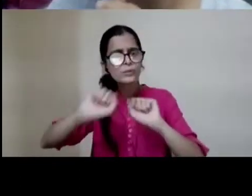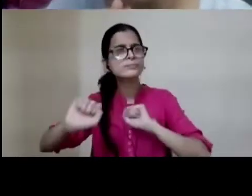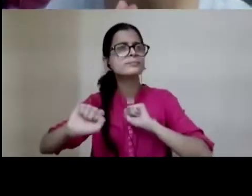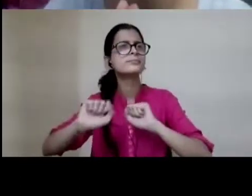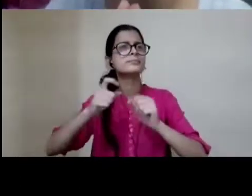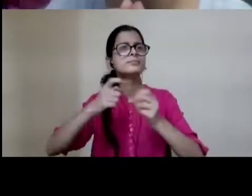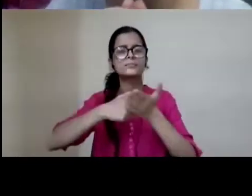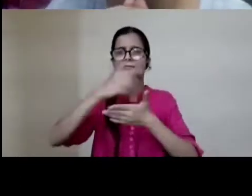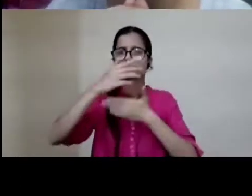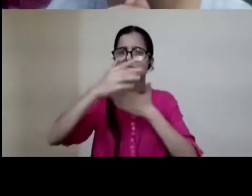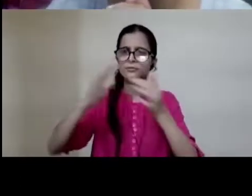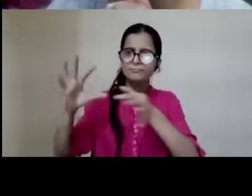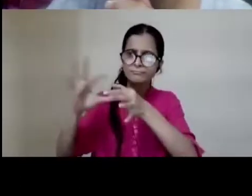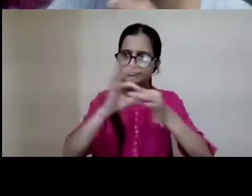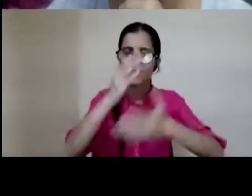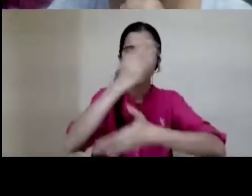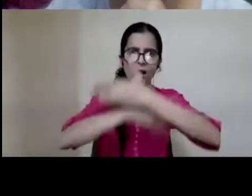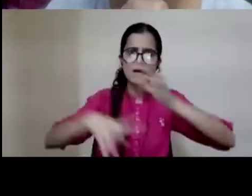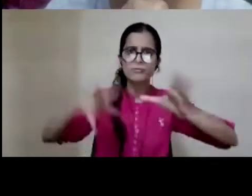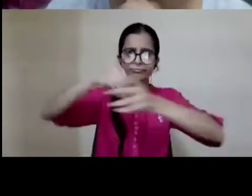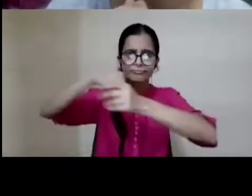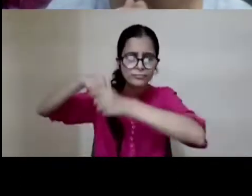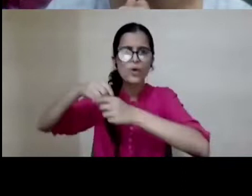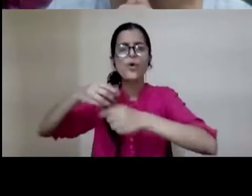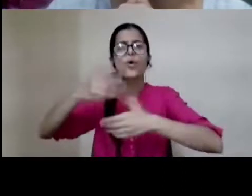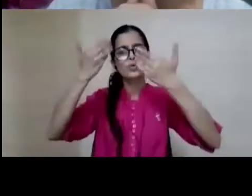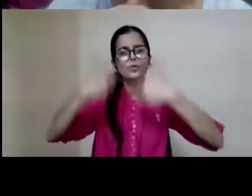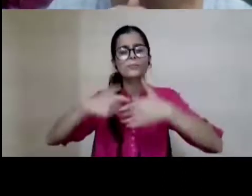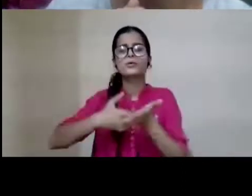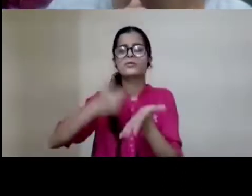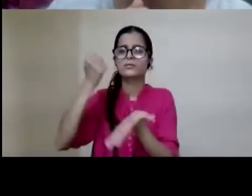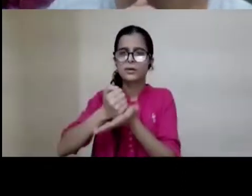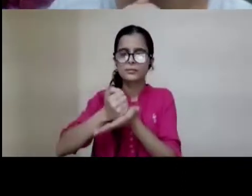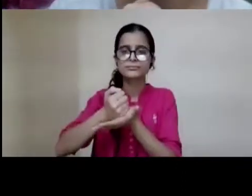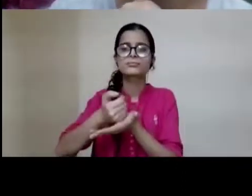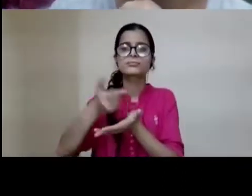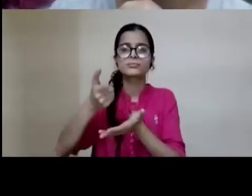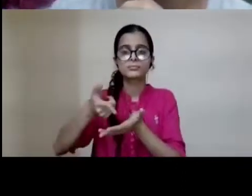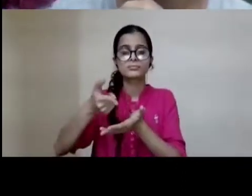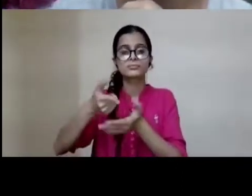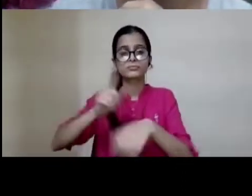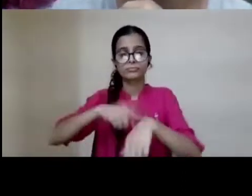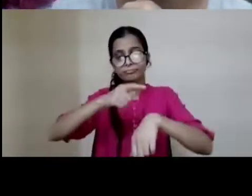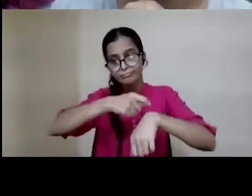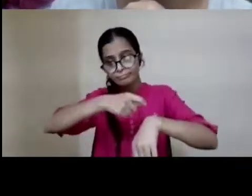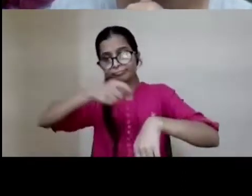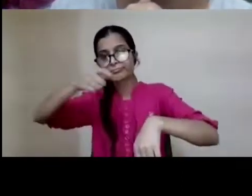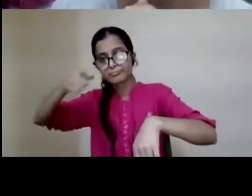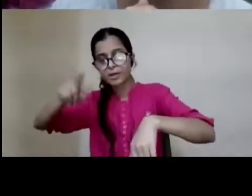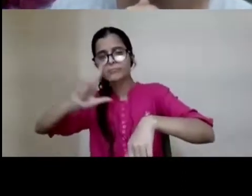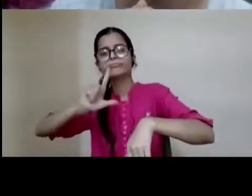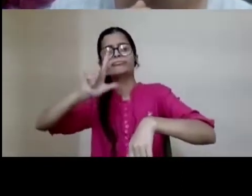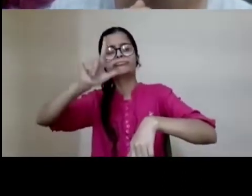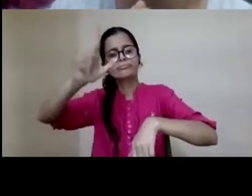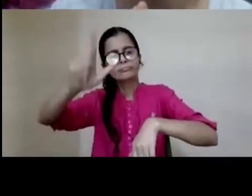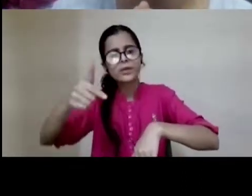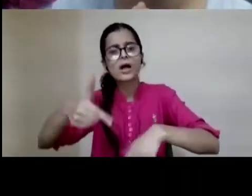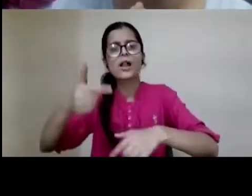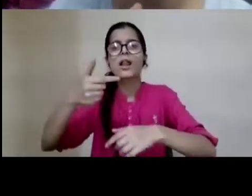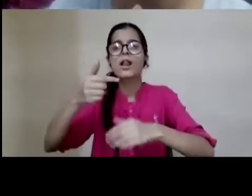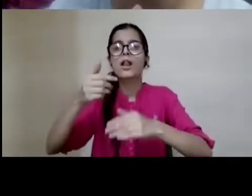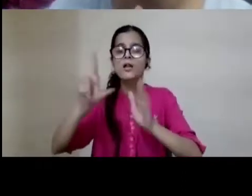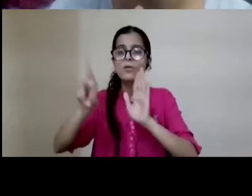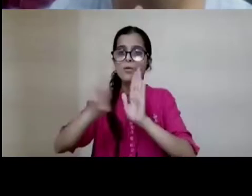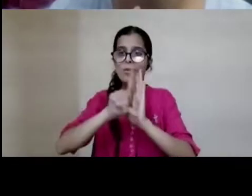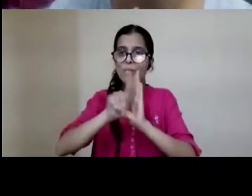in the field of disability and disability rights know for a fact that for the longest period of time, all that the law tended to